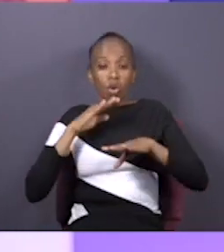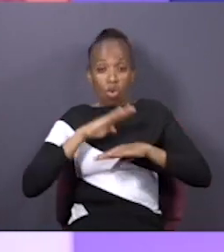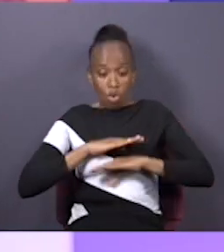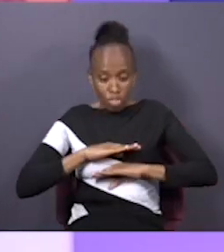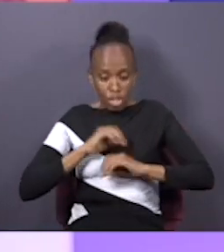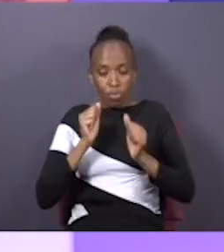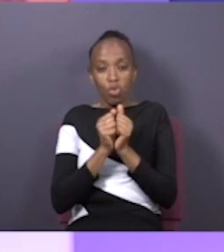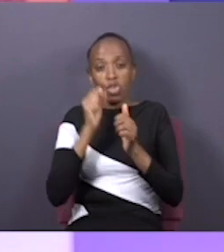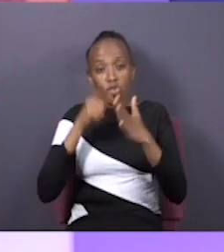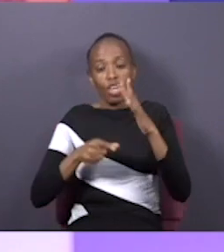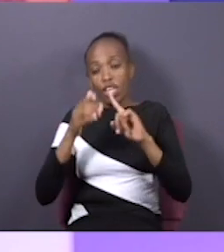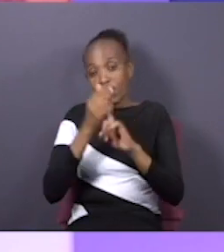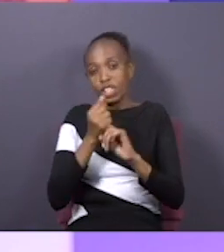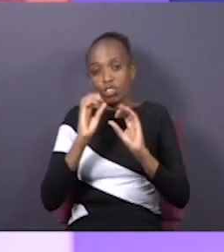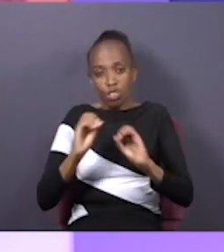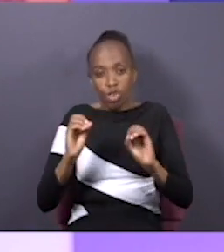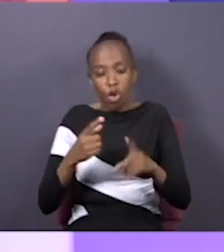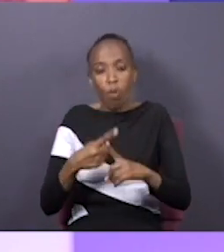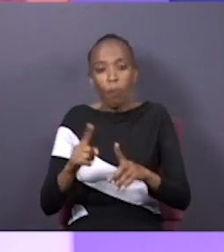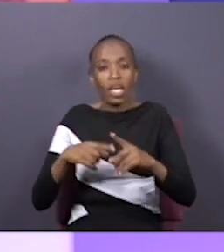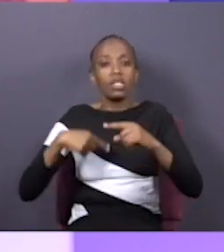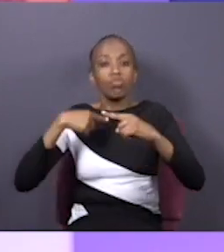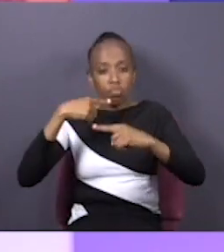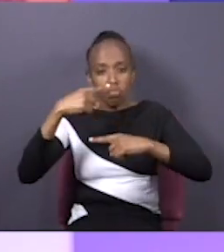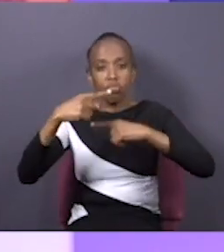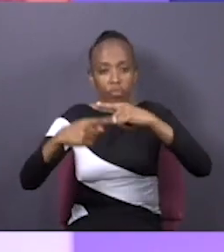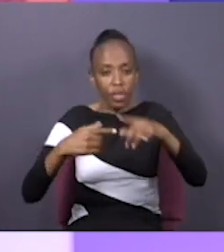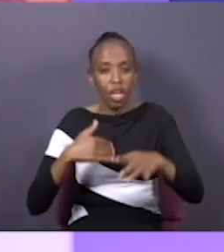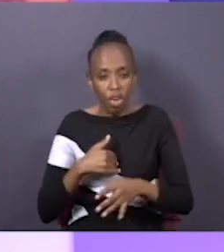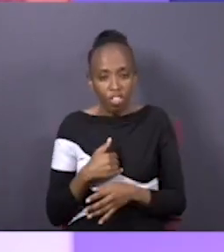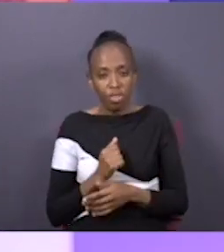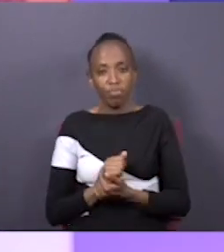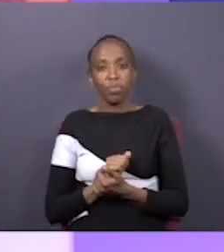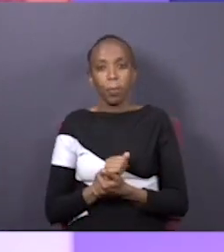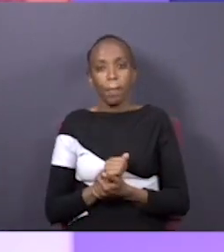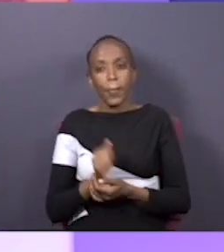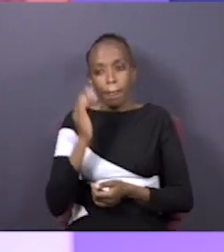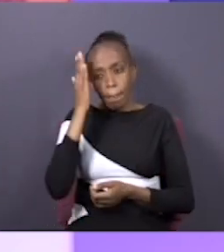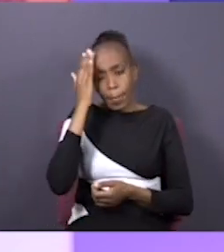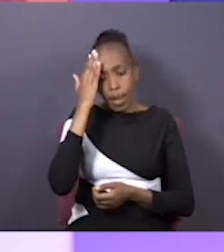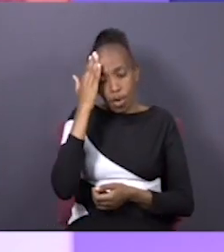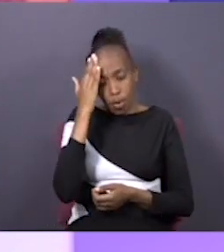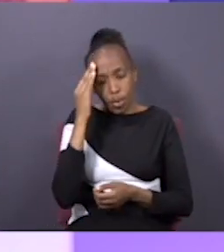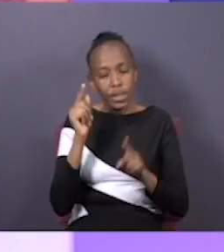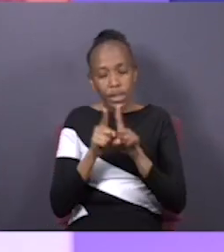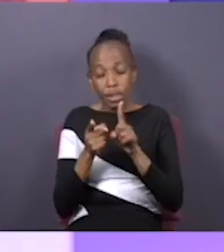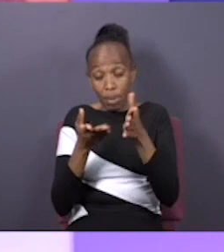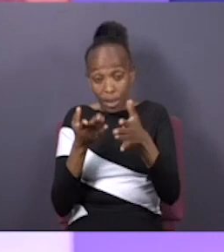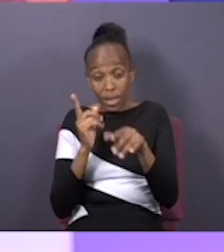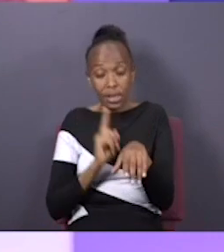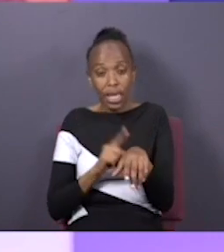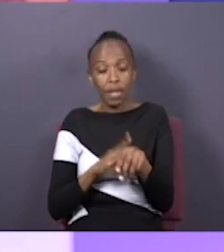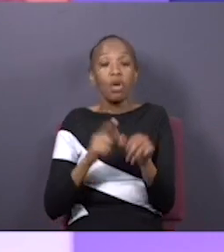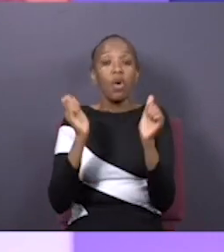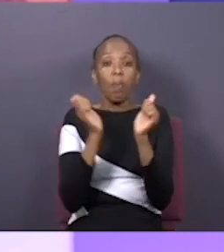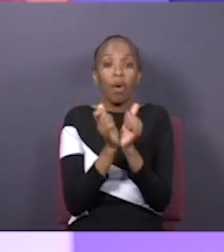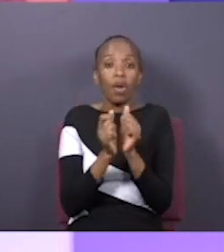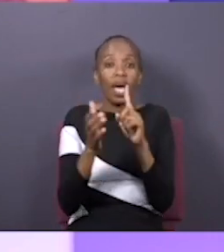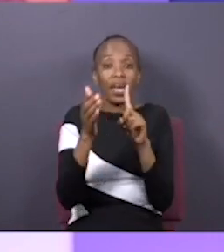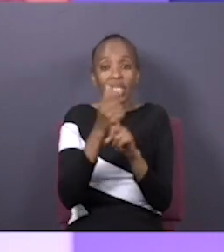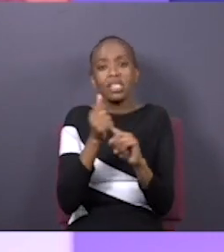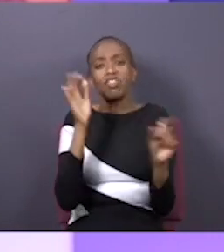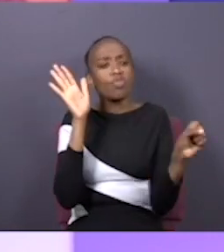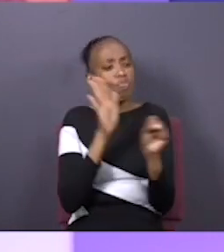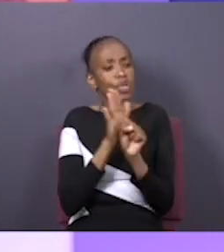with what I have achieved. I keep on going. You know, even at this time, Paul had